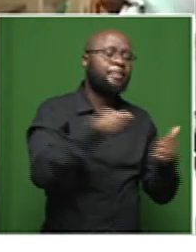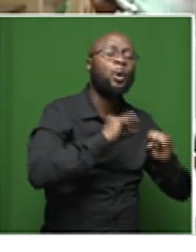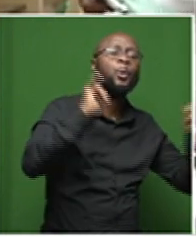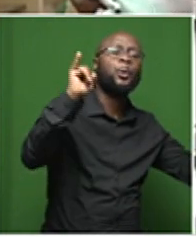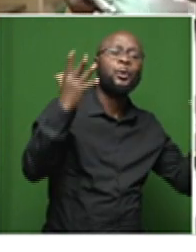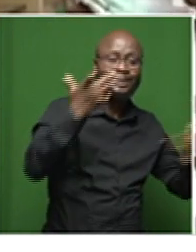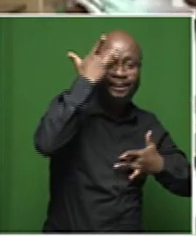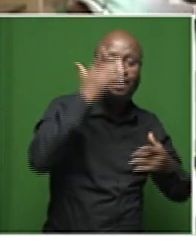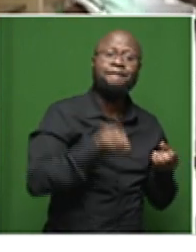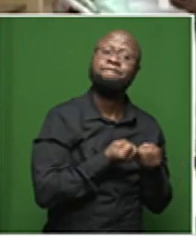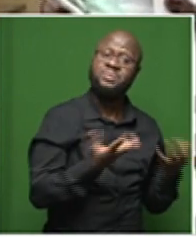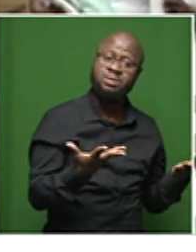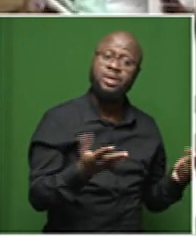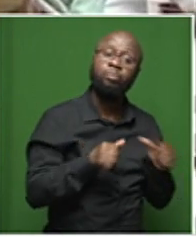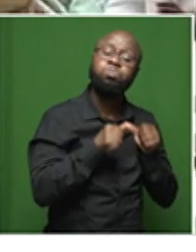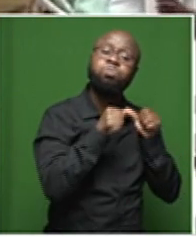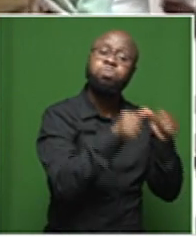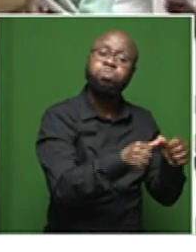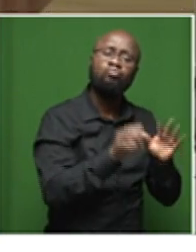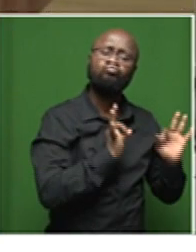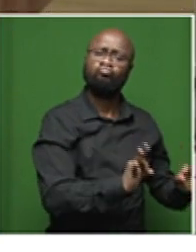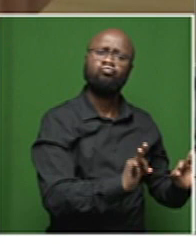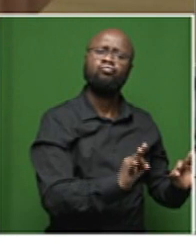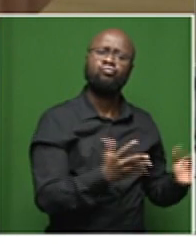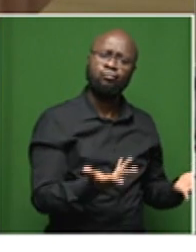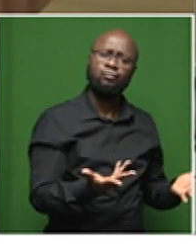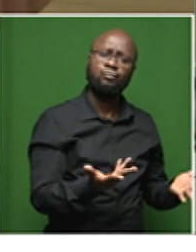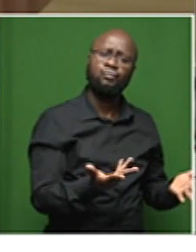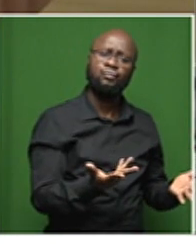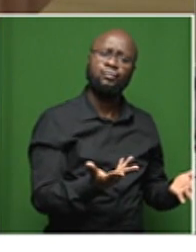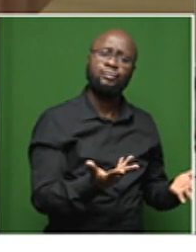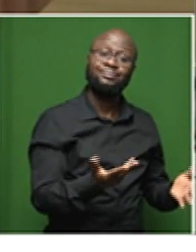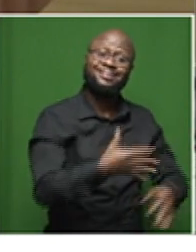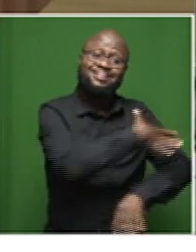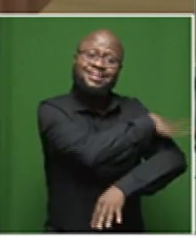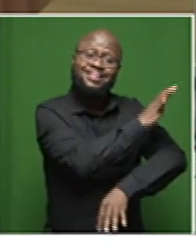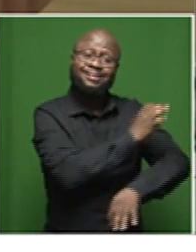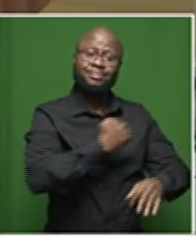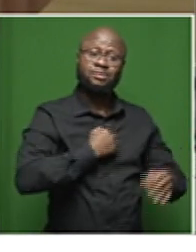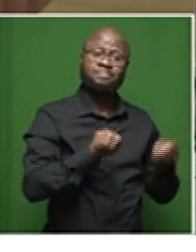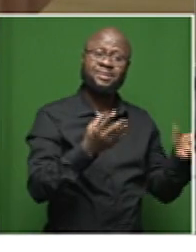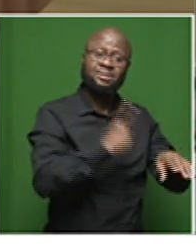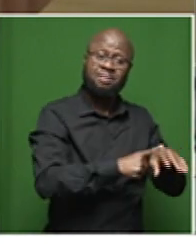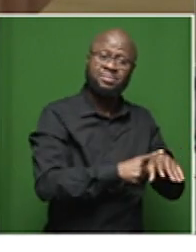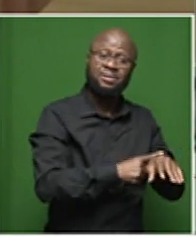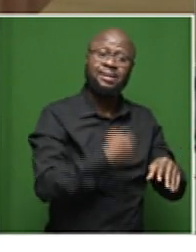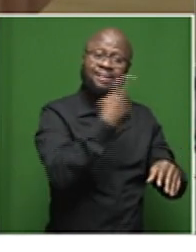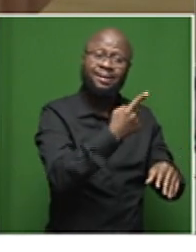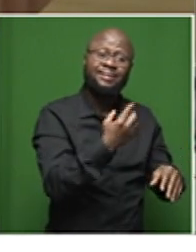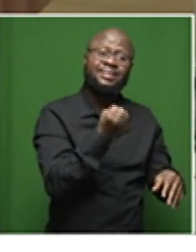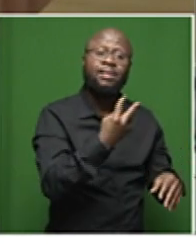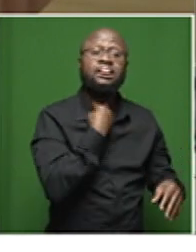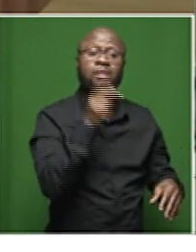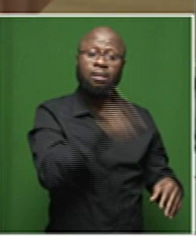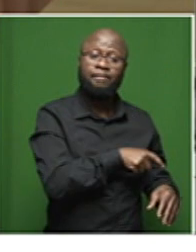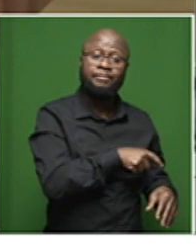compliant, and we, most of the time in our hypertension clinics, give them the numbers to call when they are unable to come. And